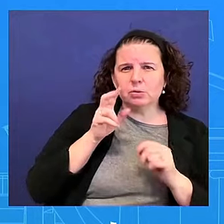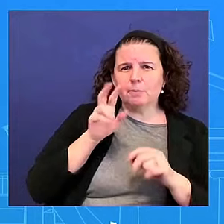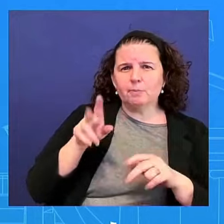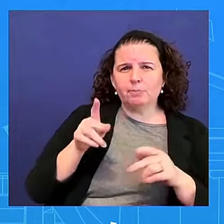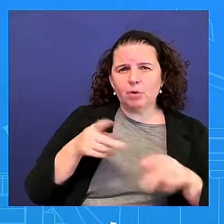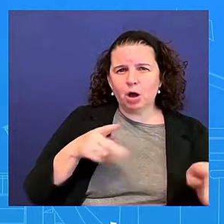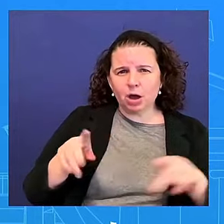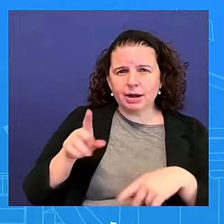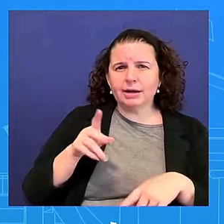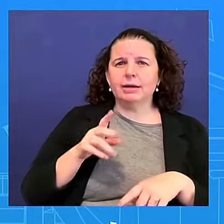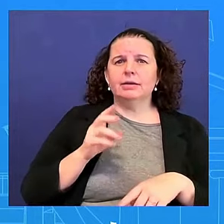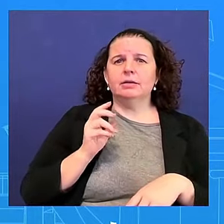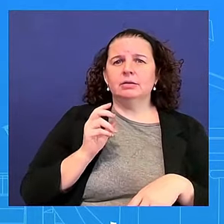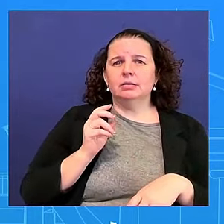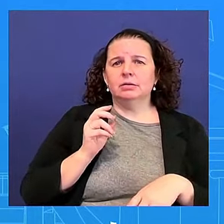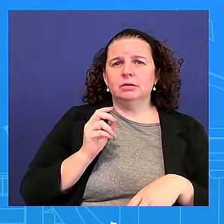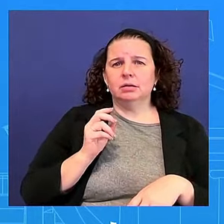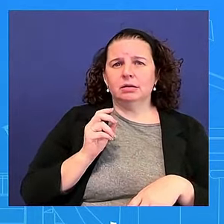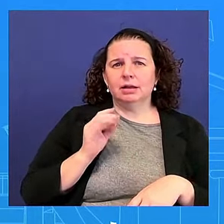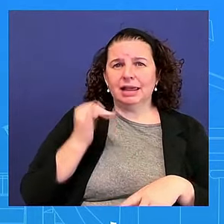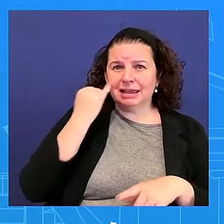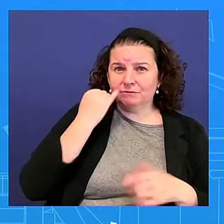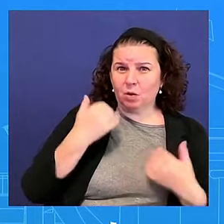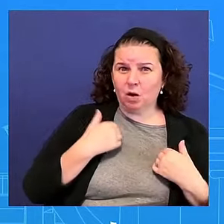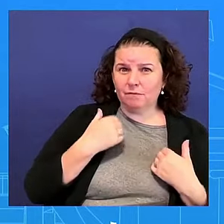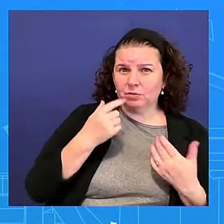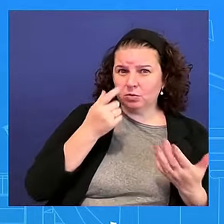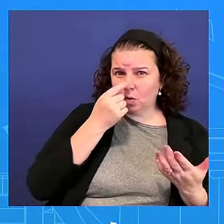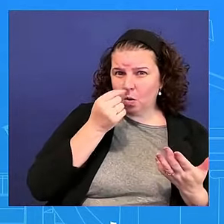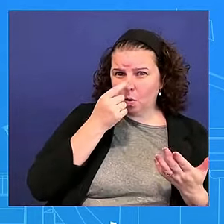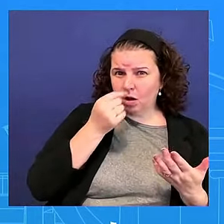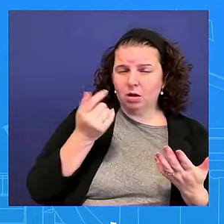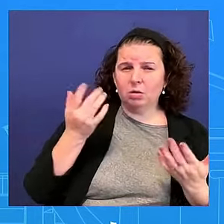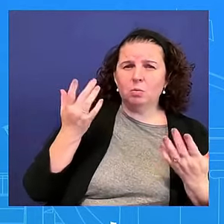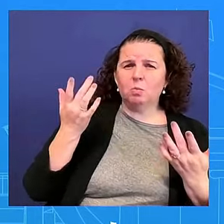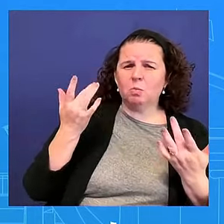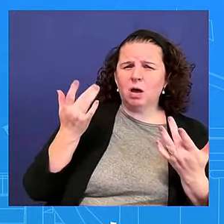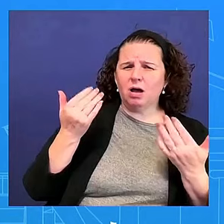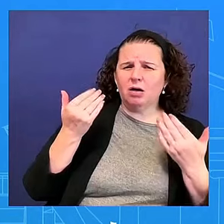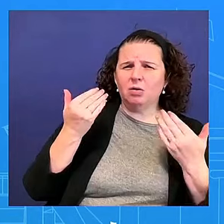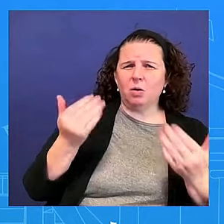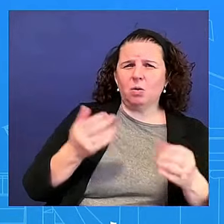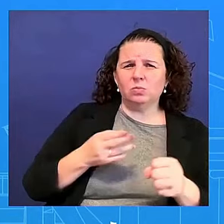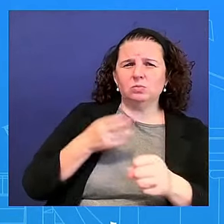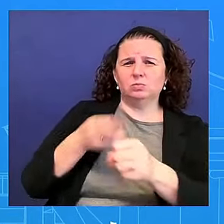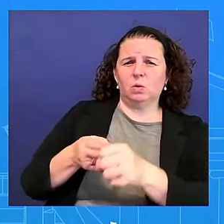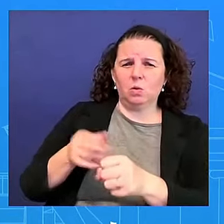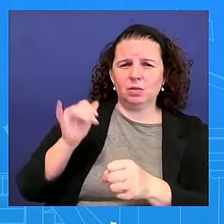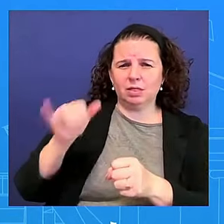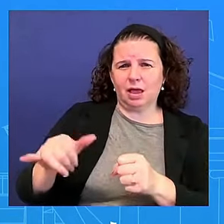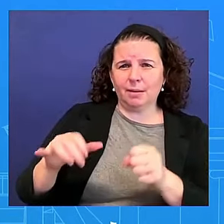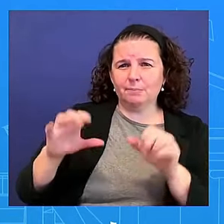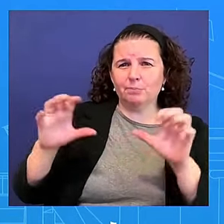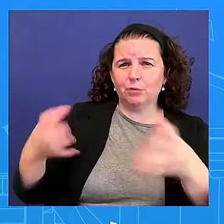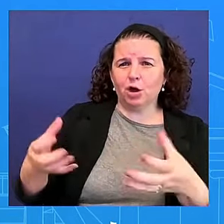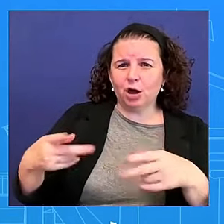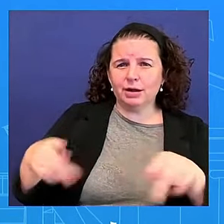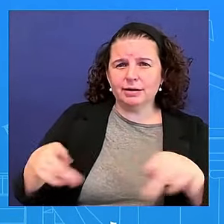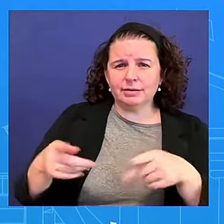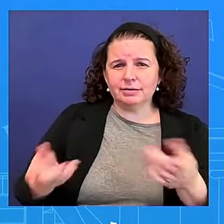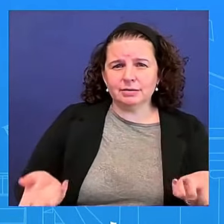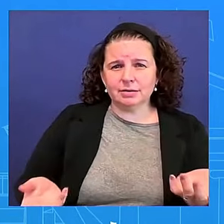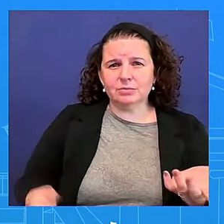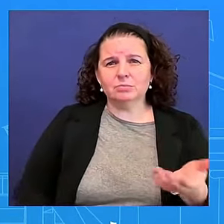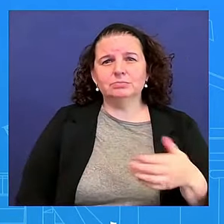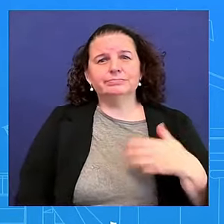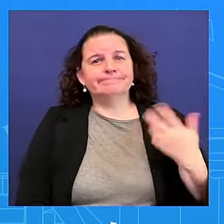another event where he spent some 45 minutes along the rope line? I mean, and not just and I would add to that, it wasn't just a watch party. We landed at 2